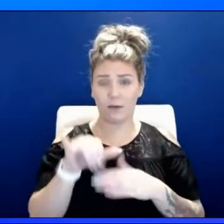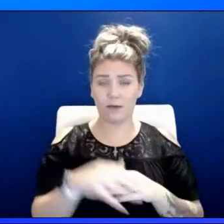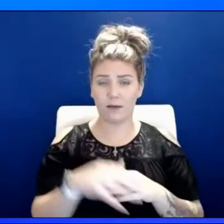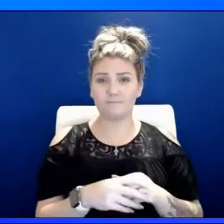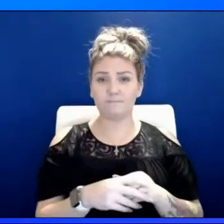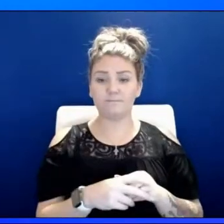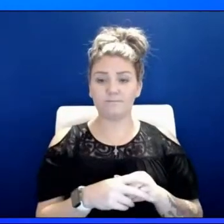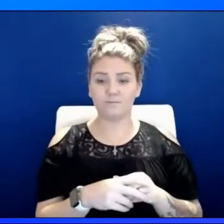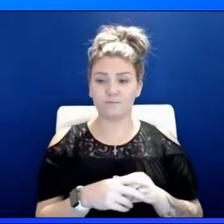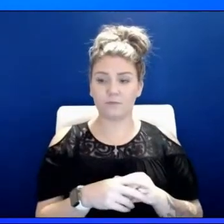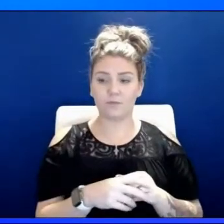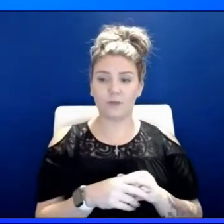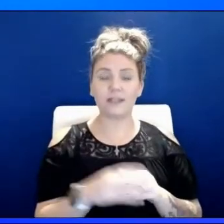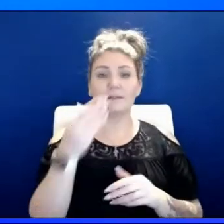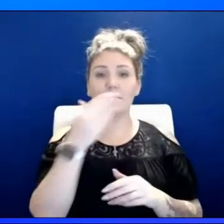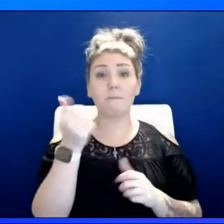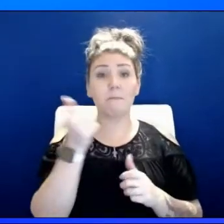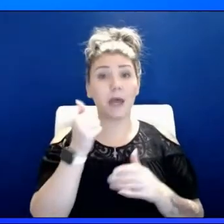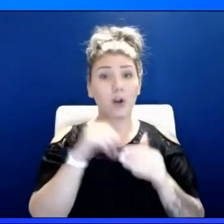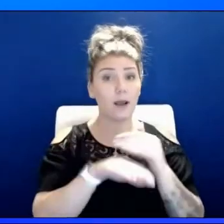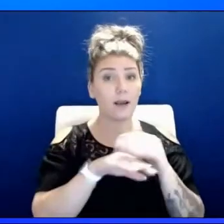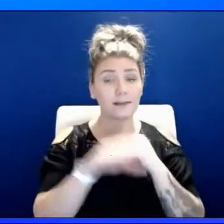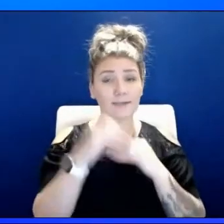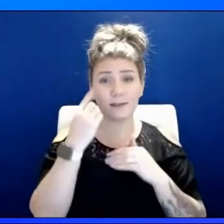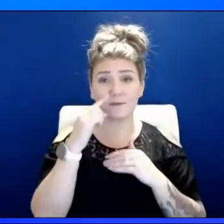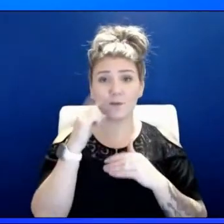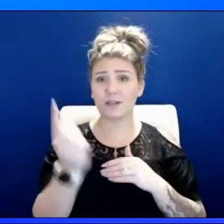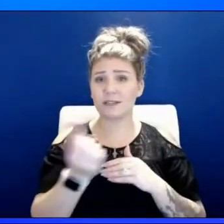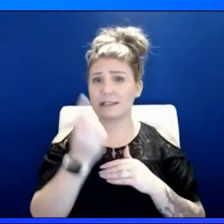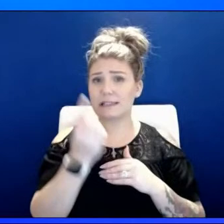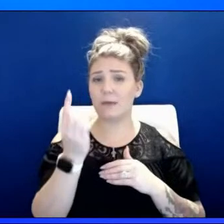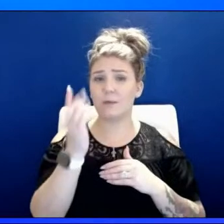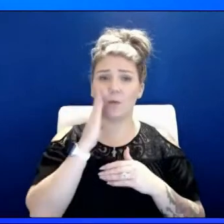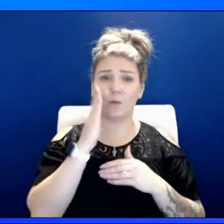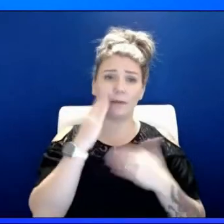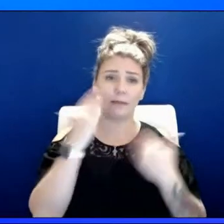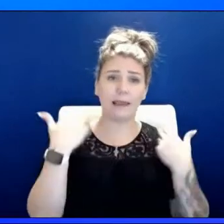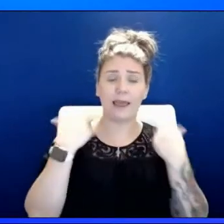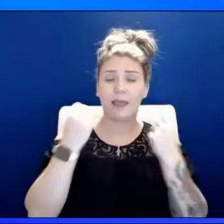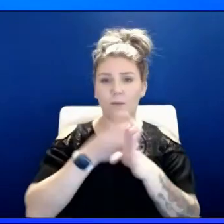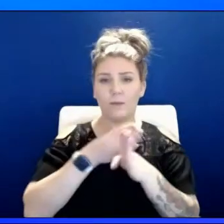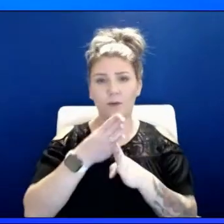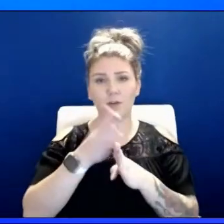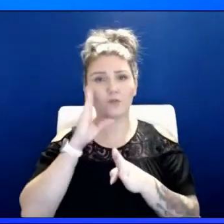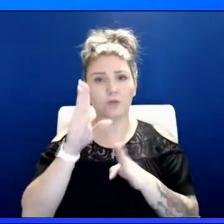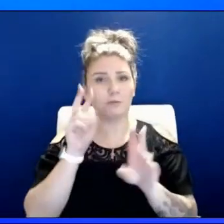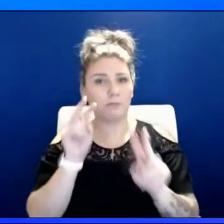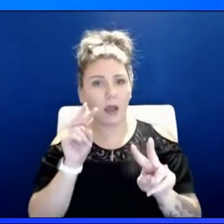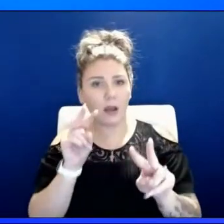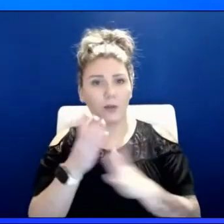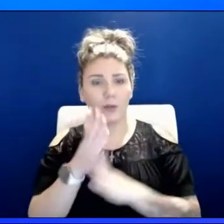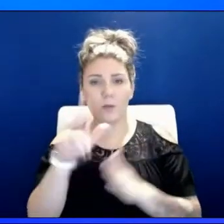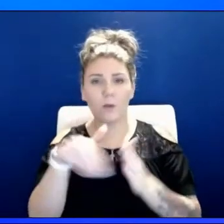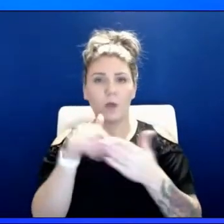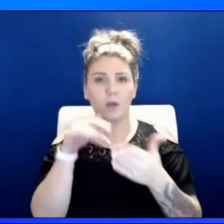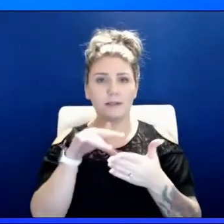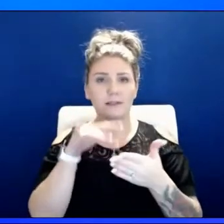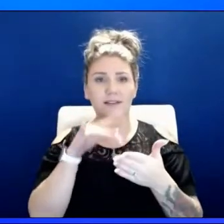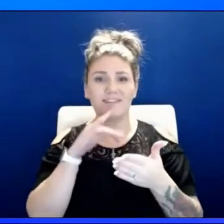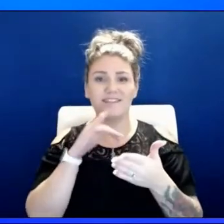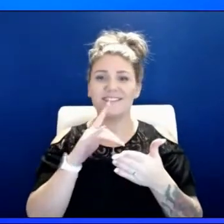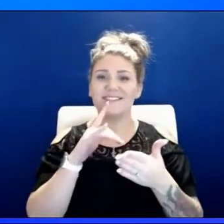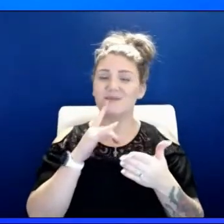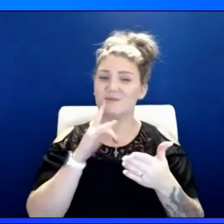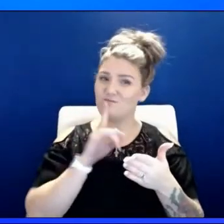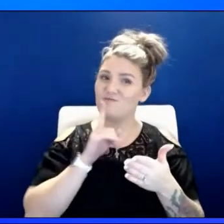better access, I think, to somebody a health professional that will be monitoring you throughout the study. So I'm very comfortable with that in the appropriate